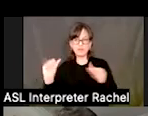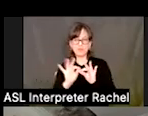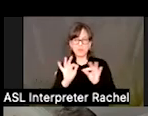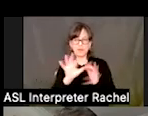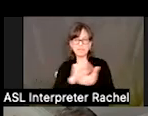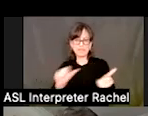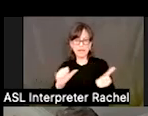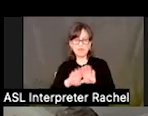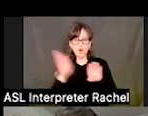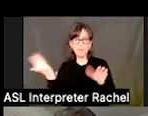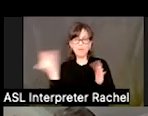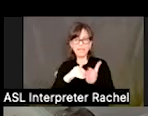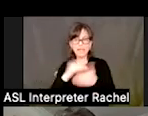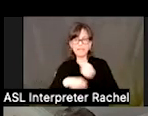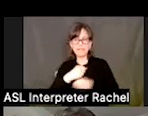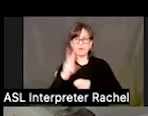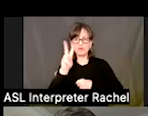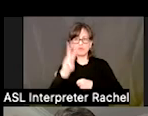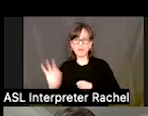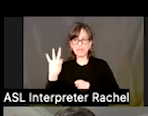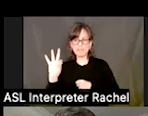reopened in 2009. Next slide, please.